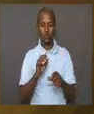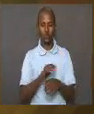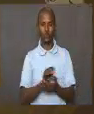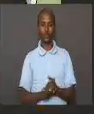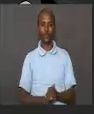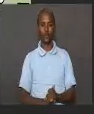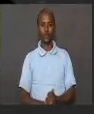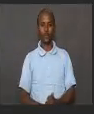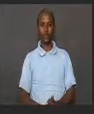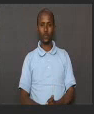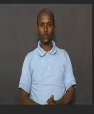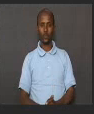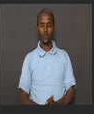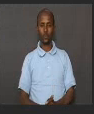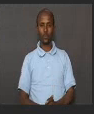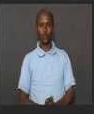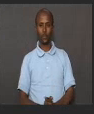minutes.